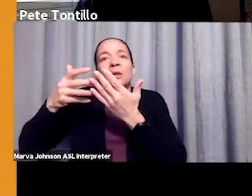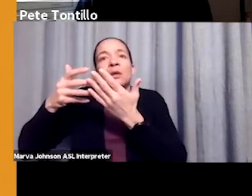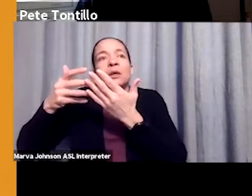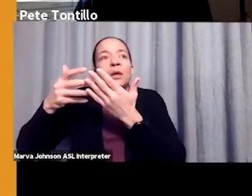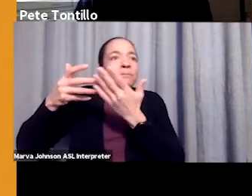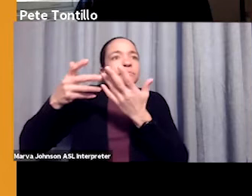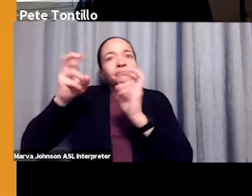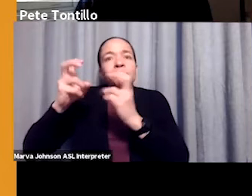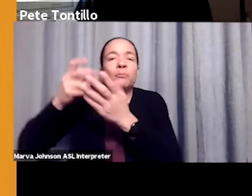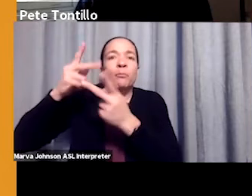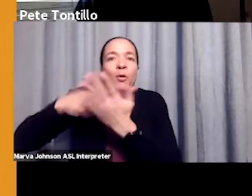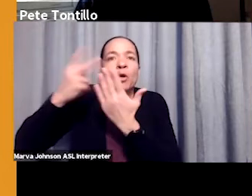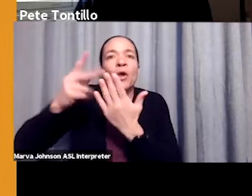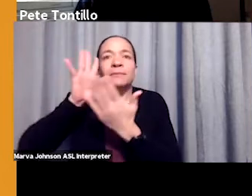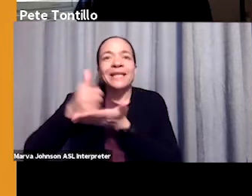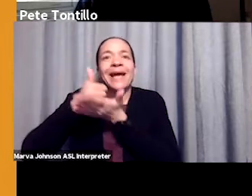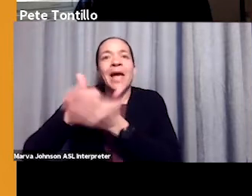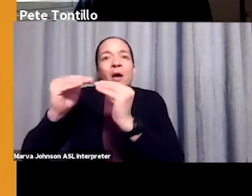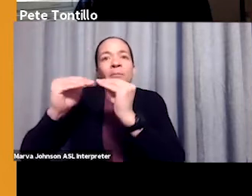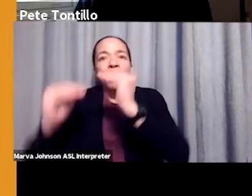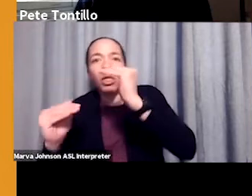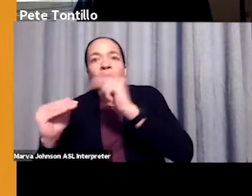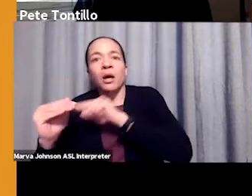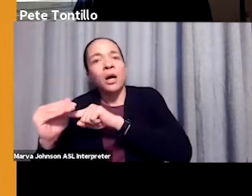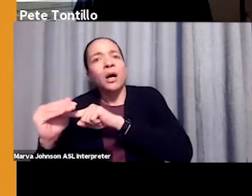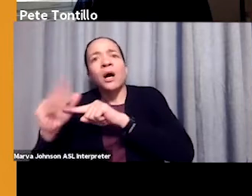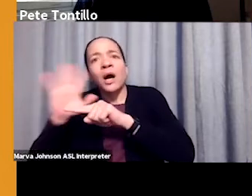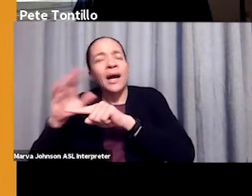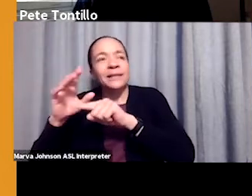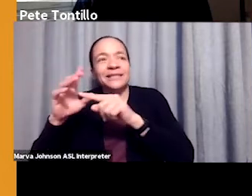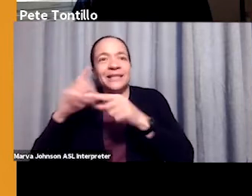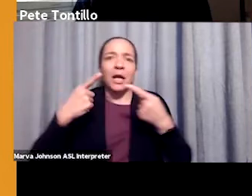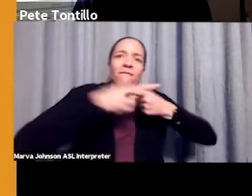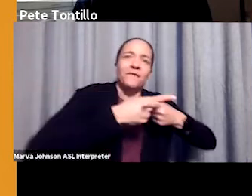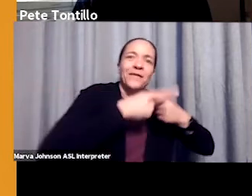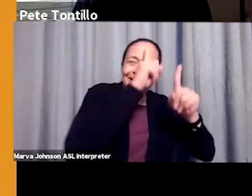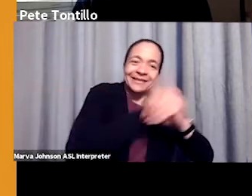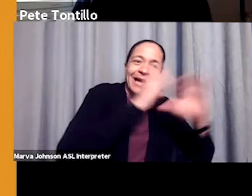conflicts with this fundamental idea of what it means to be an American. And the thing is, you're never